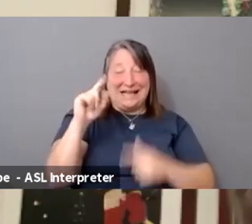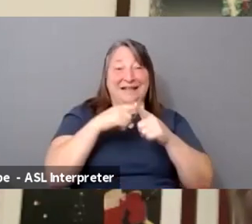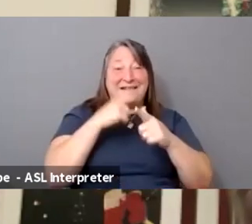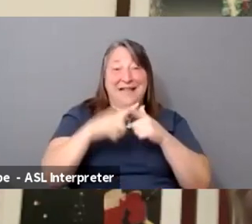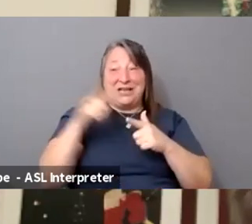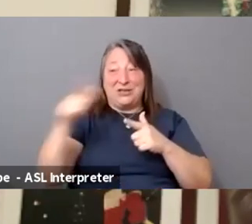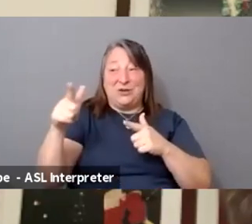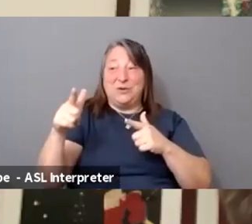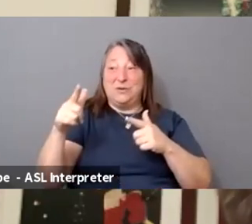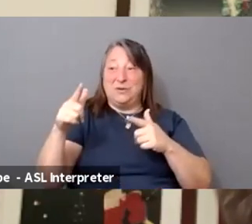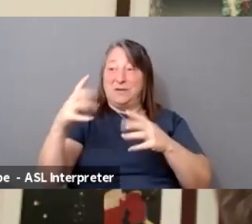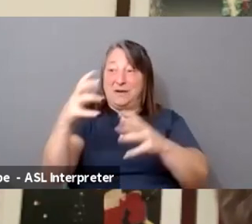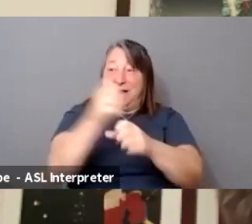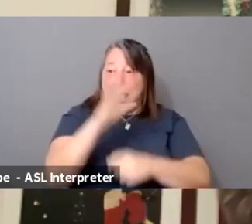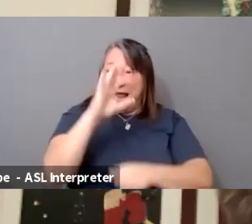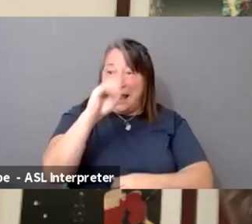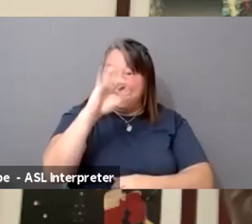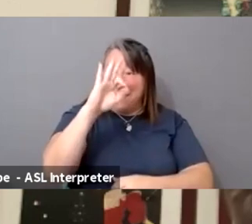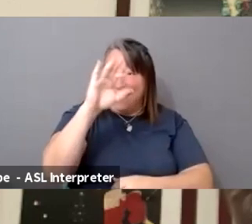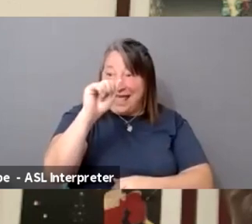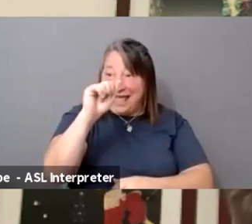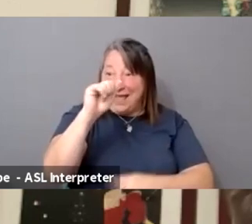your MFA at UCLA.